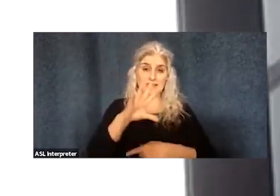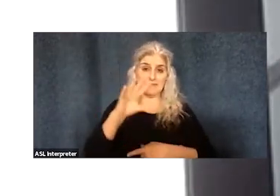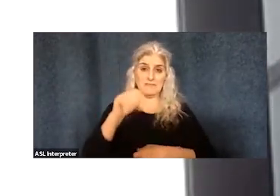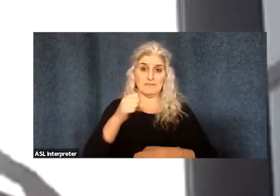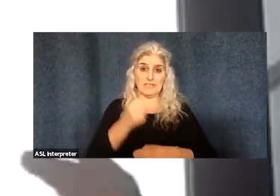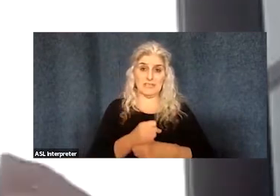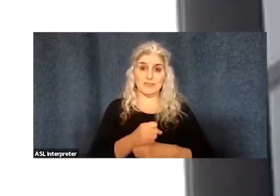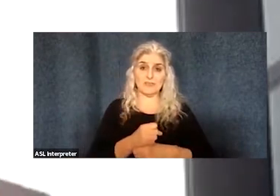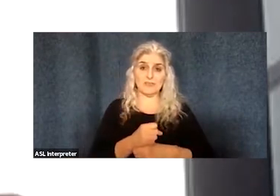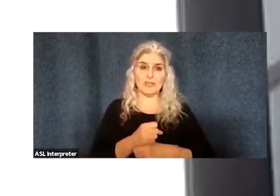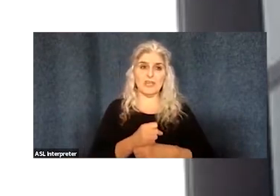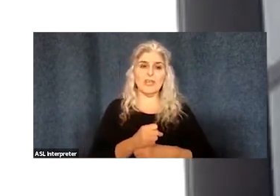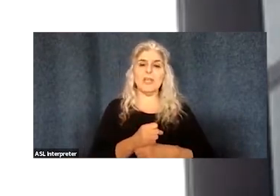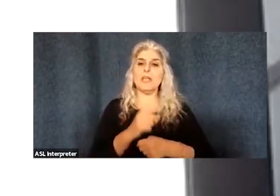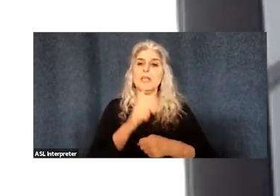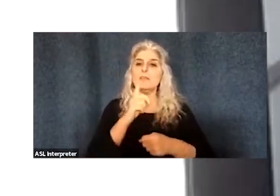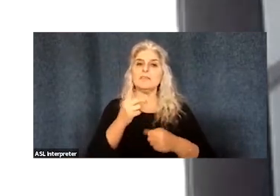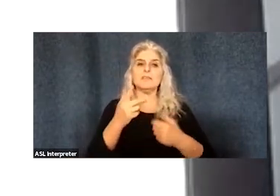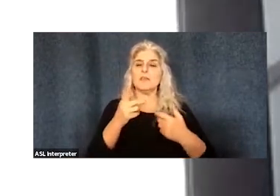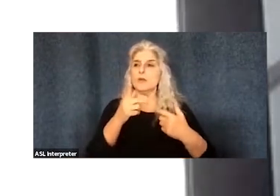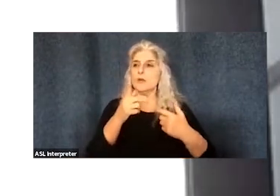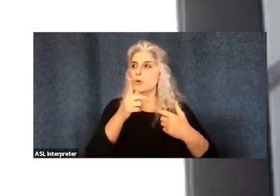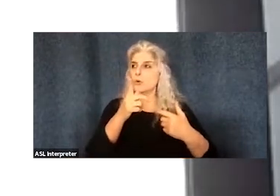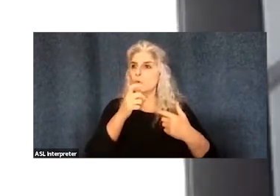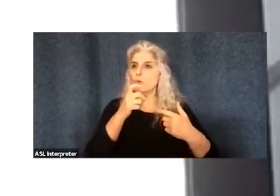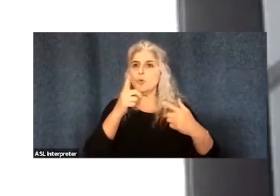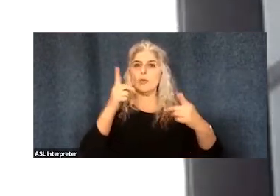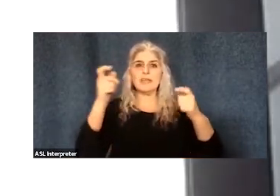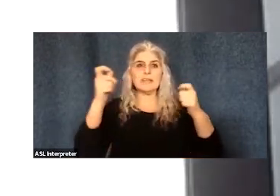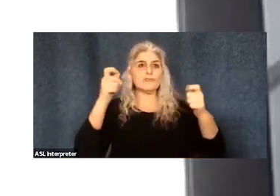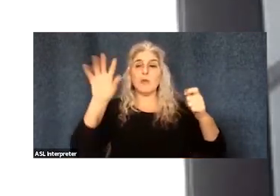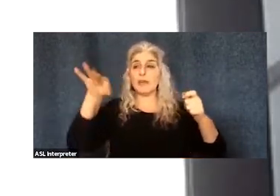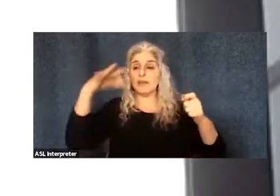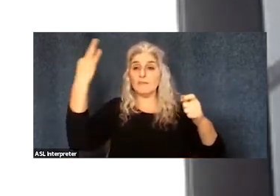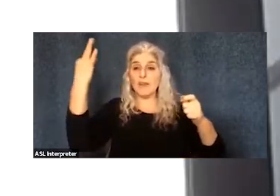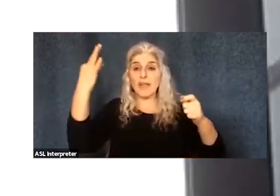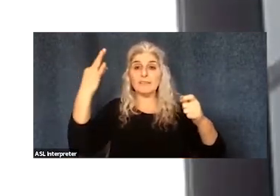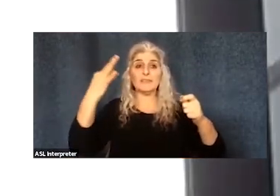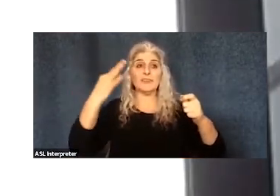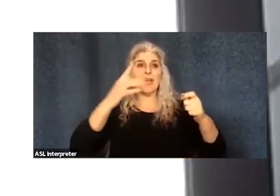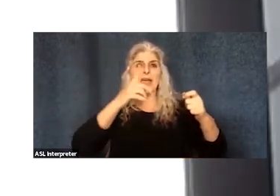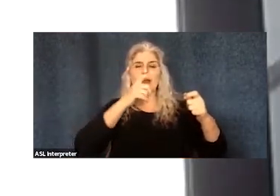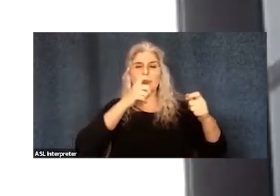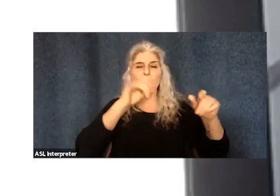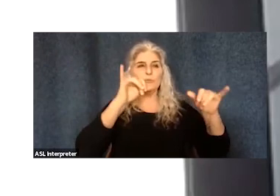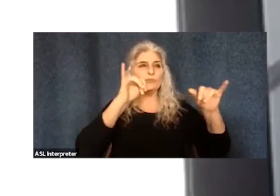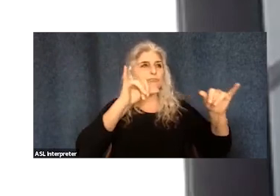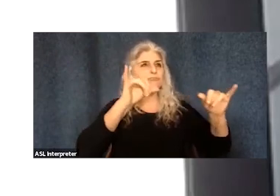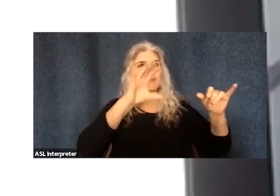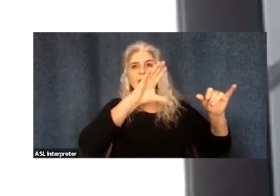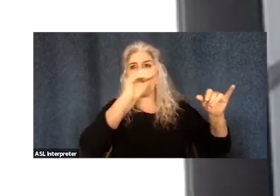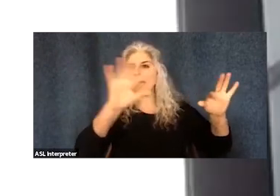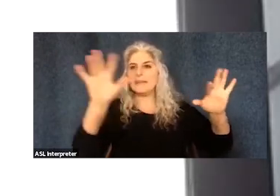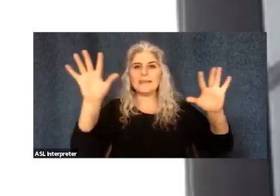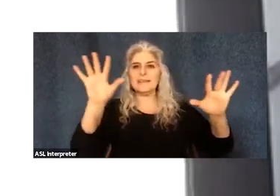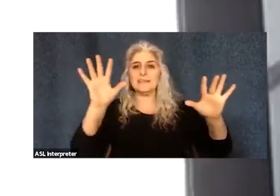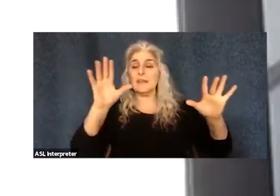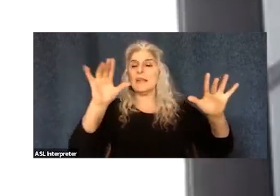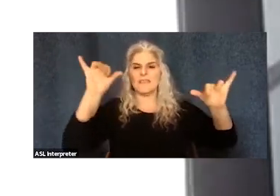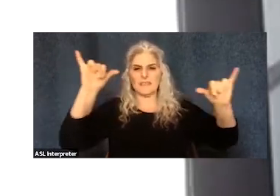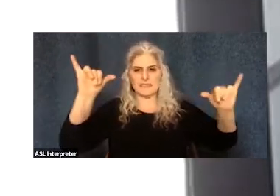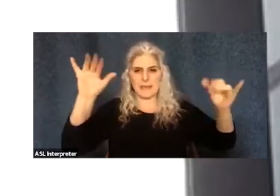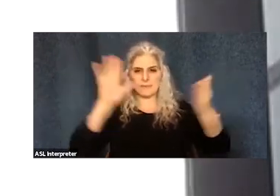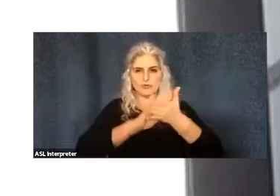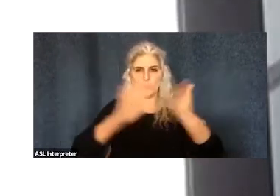often to have people running France and companies from the same schools and, you know, in kind of elite. And this has